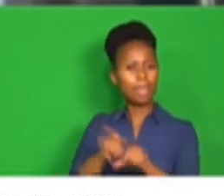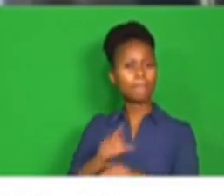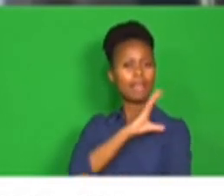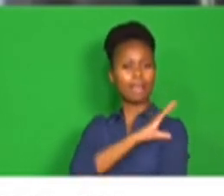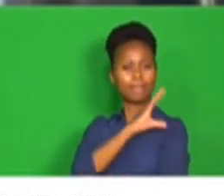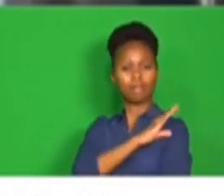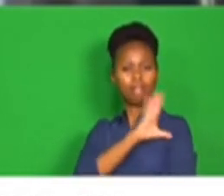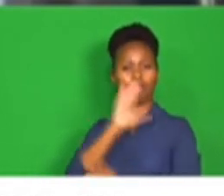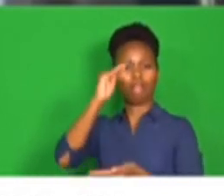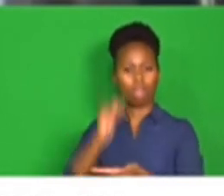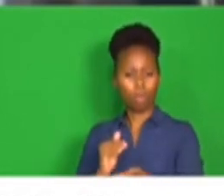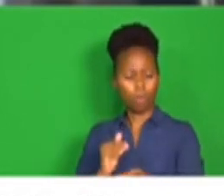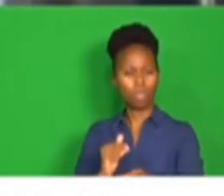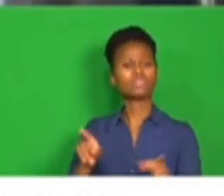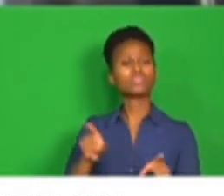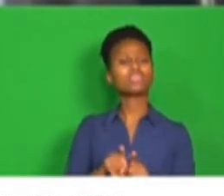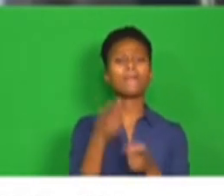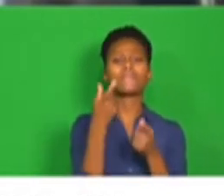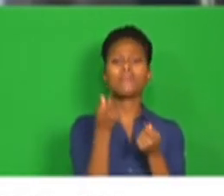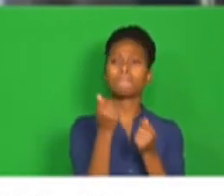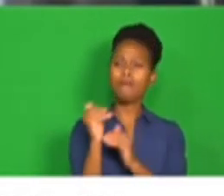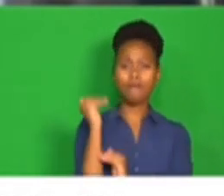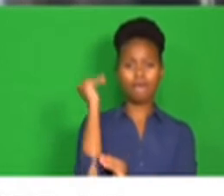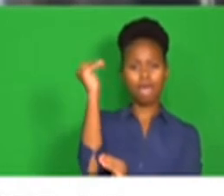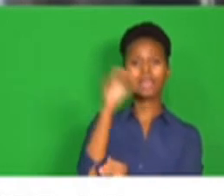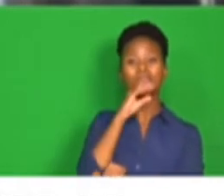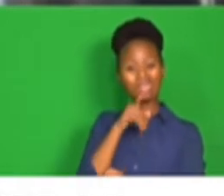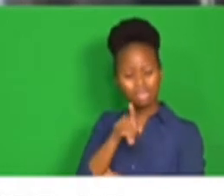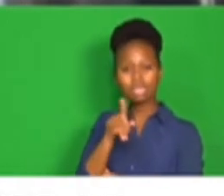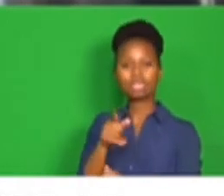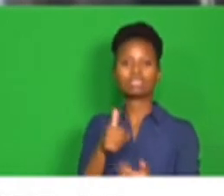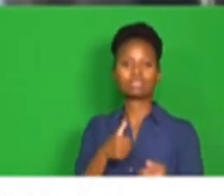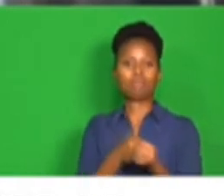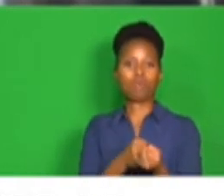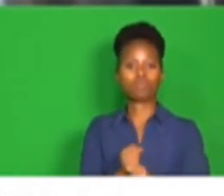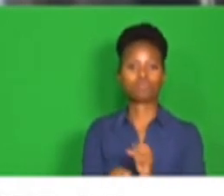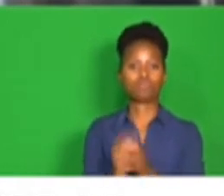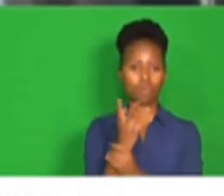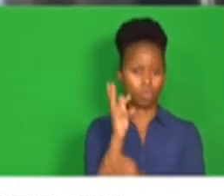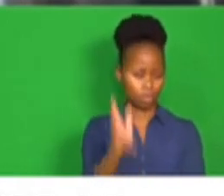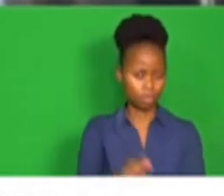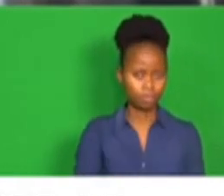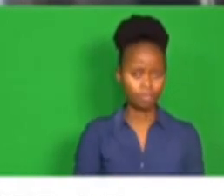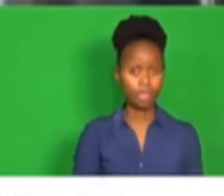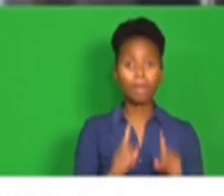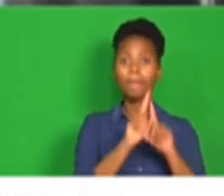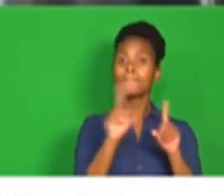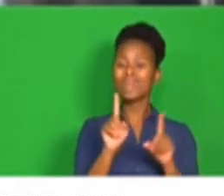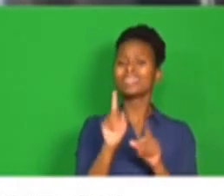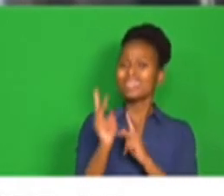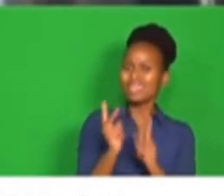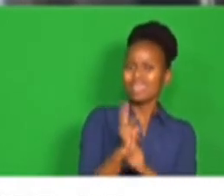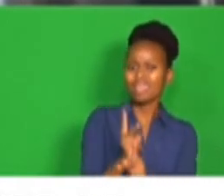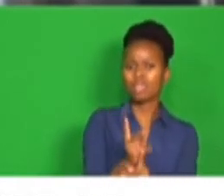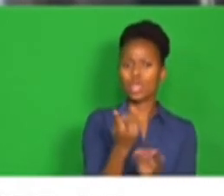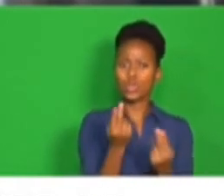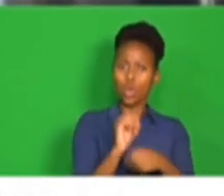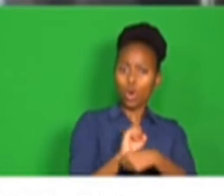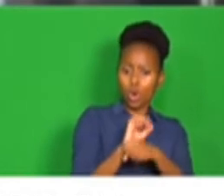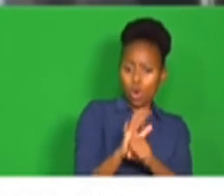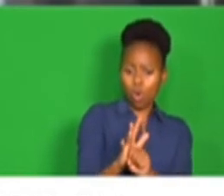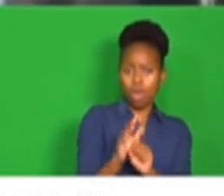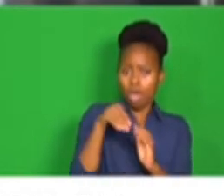high commodity prices are supportive of growth. However, new waves of the COVID-19 virus